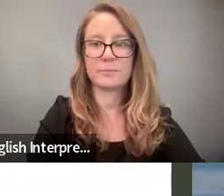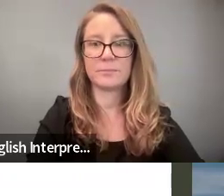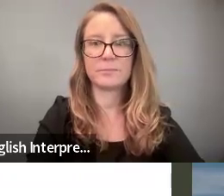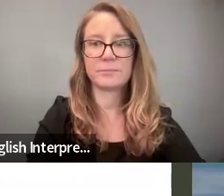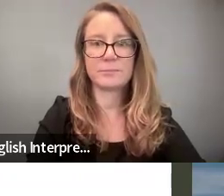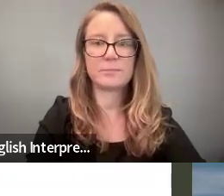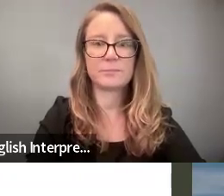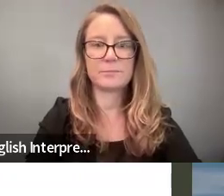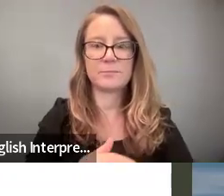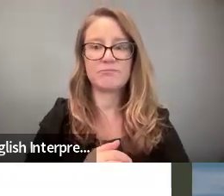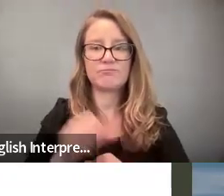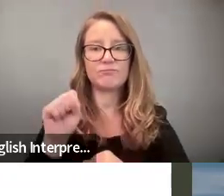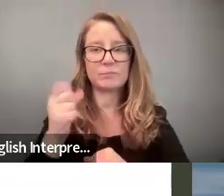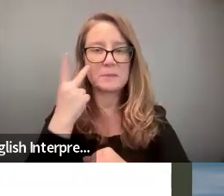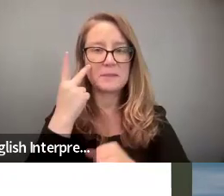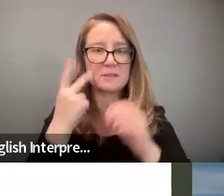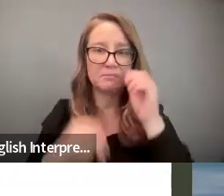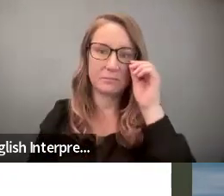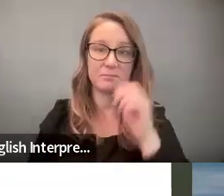let's see.